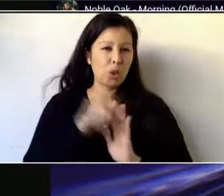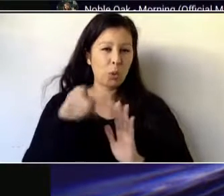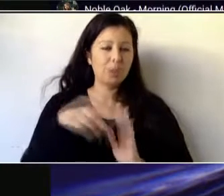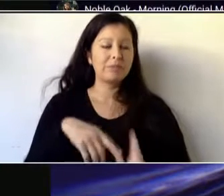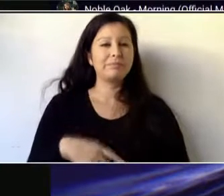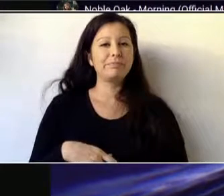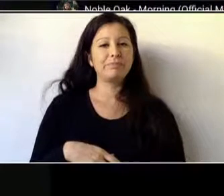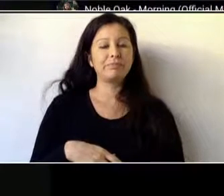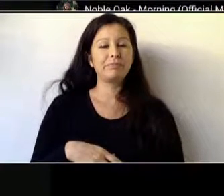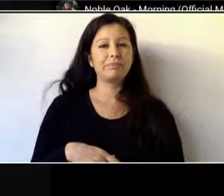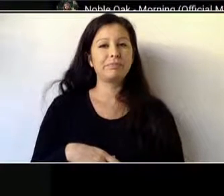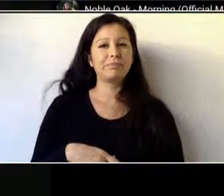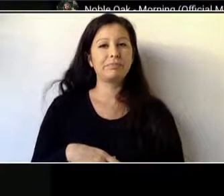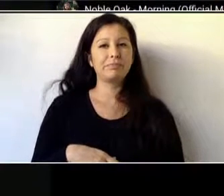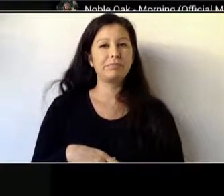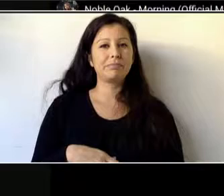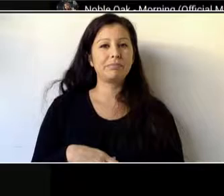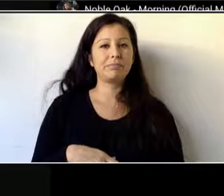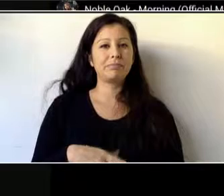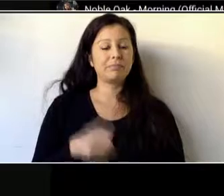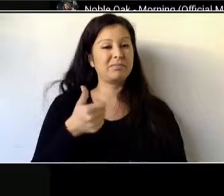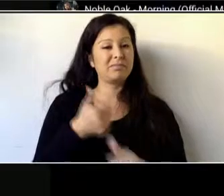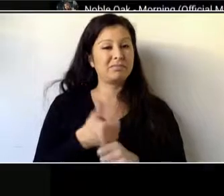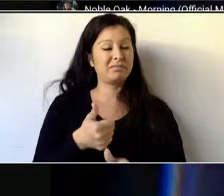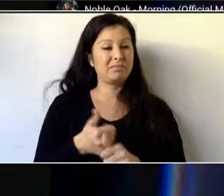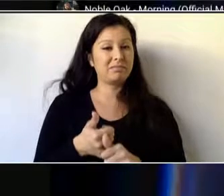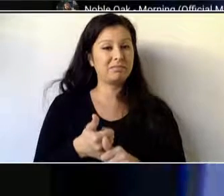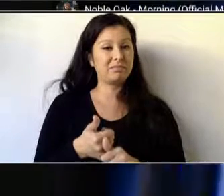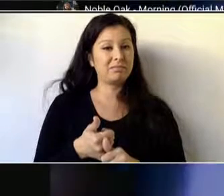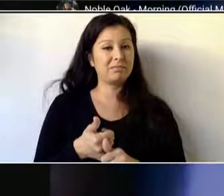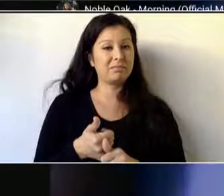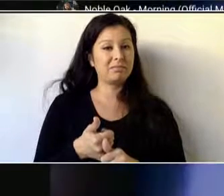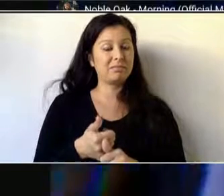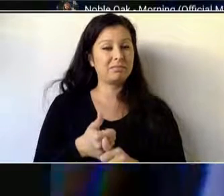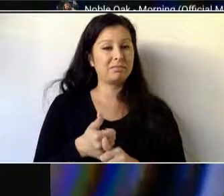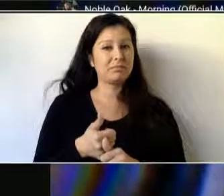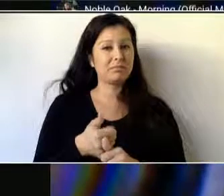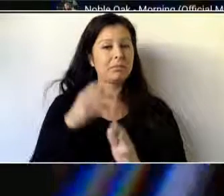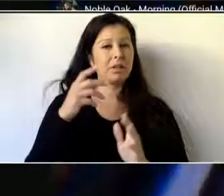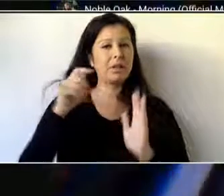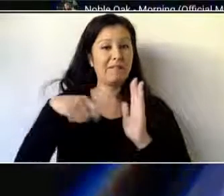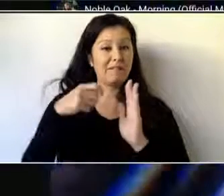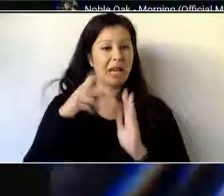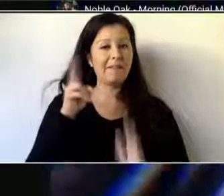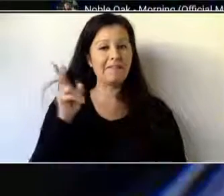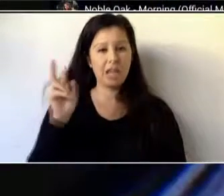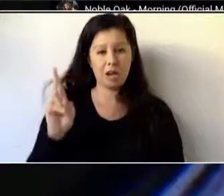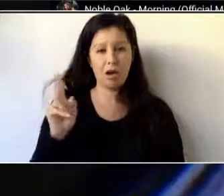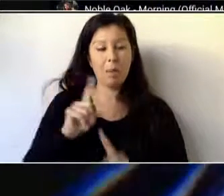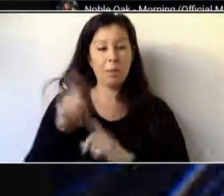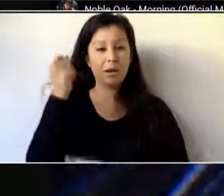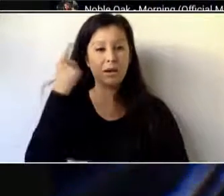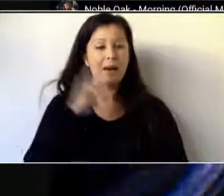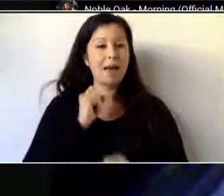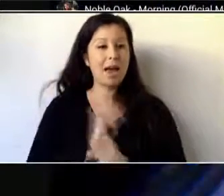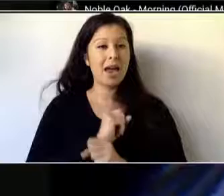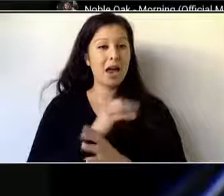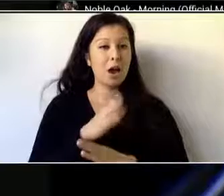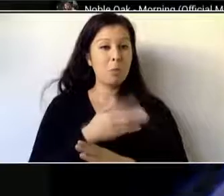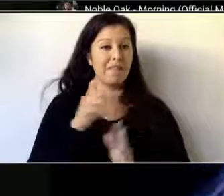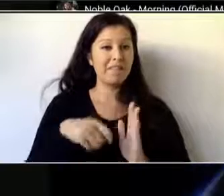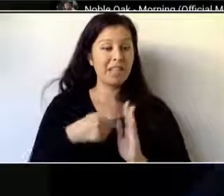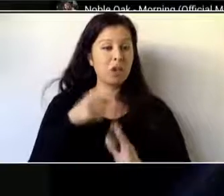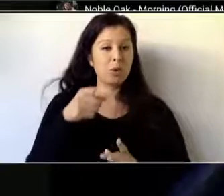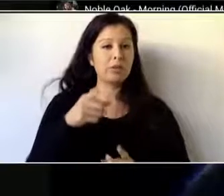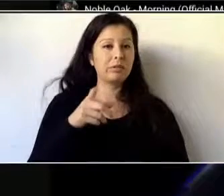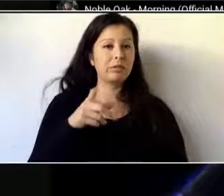video done, it's all done in VR, but the actual music video is just,